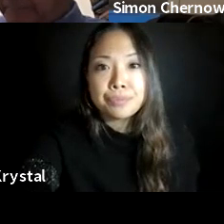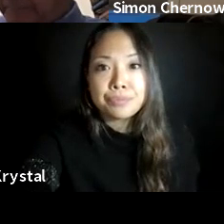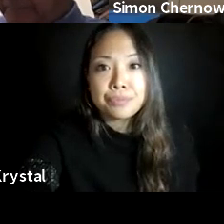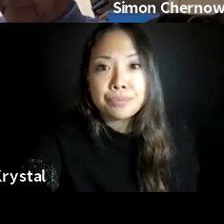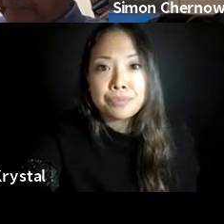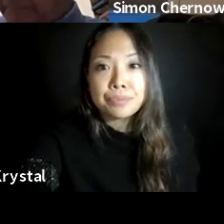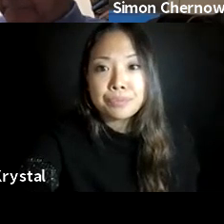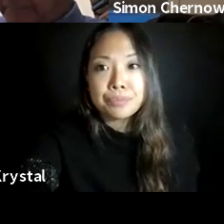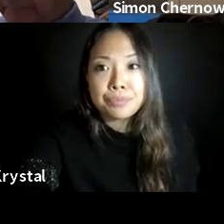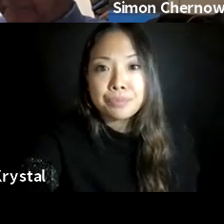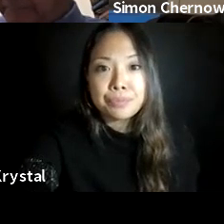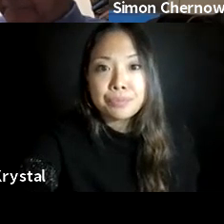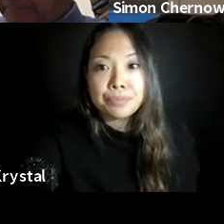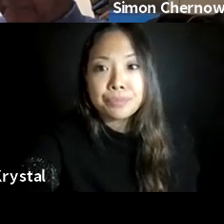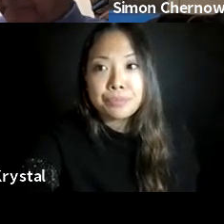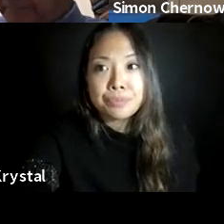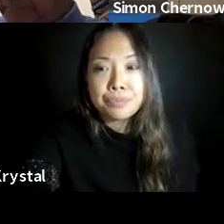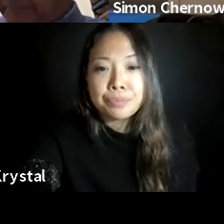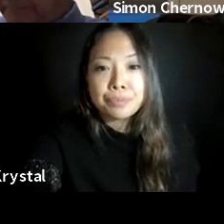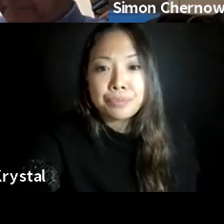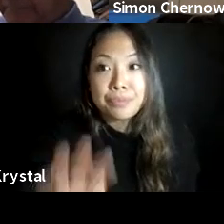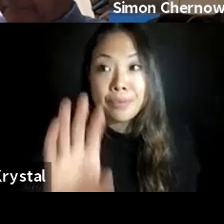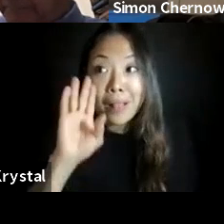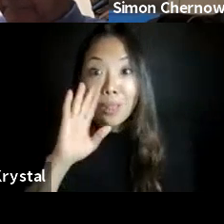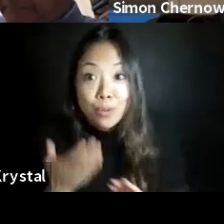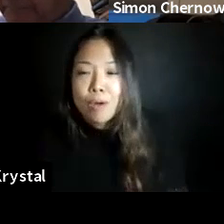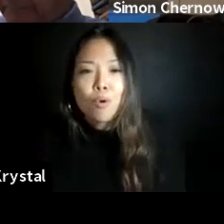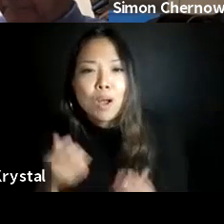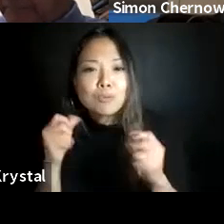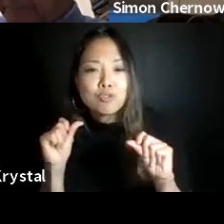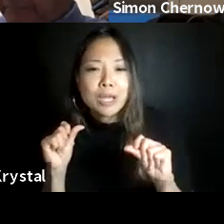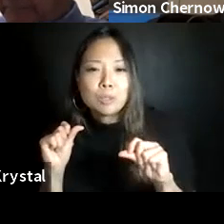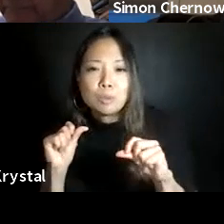Hello? Are you there? Yeah, I'm trying to turn the camera on, sorry.